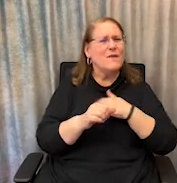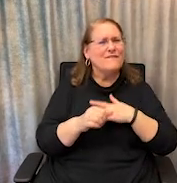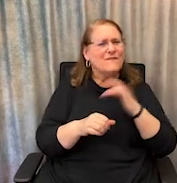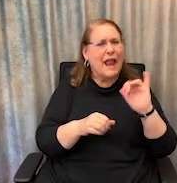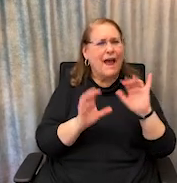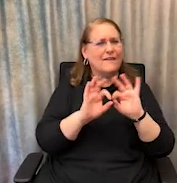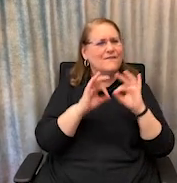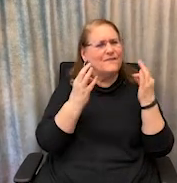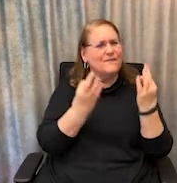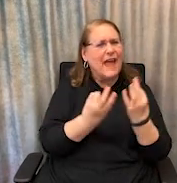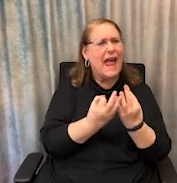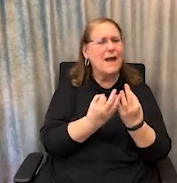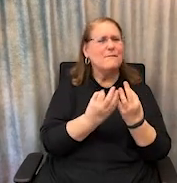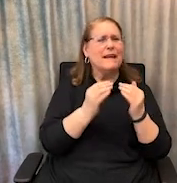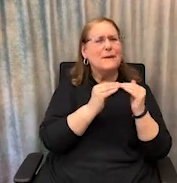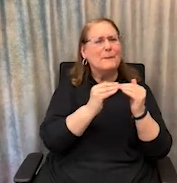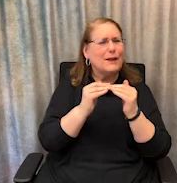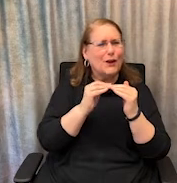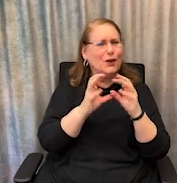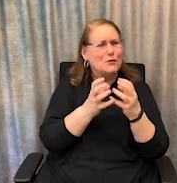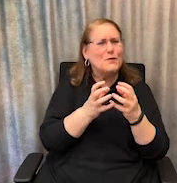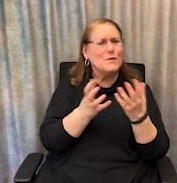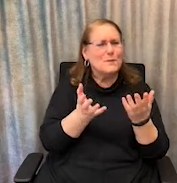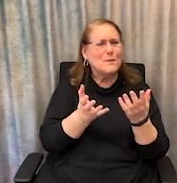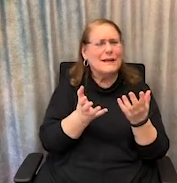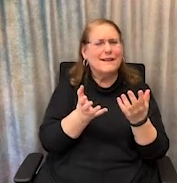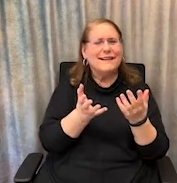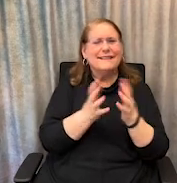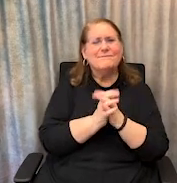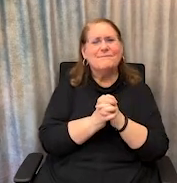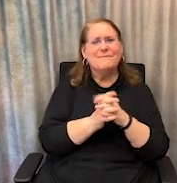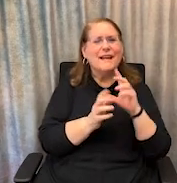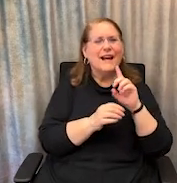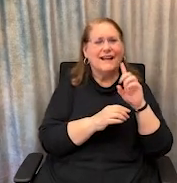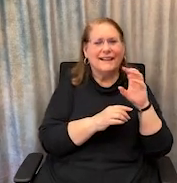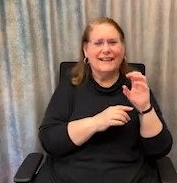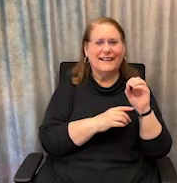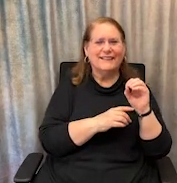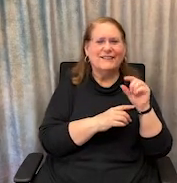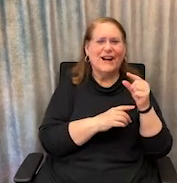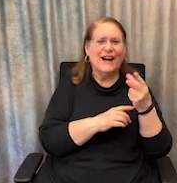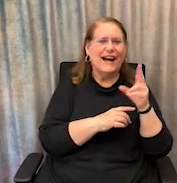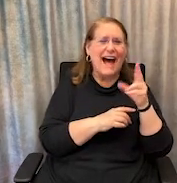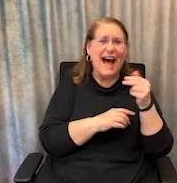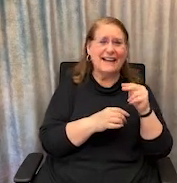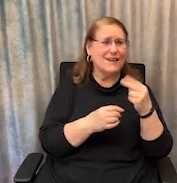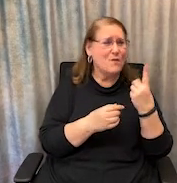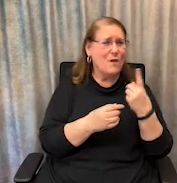a damn peer group. I mean, Don is one of my best